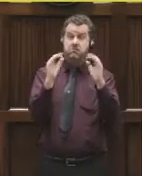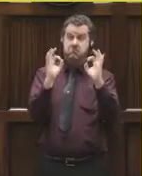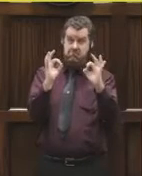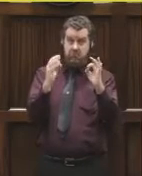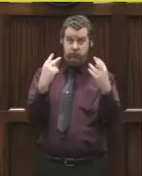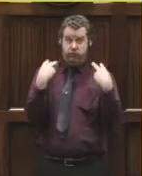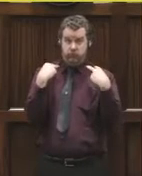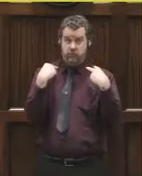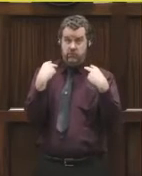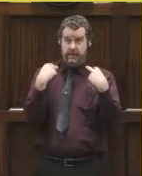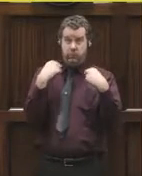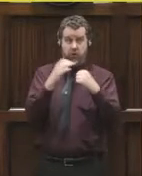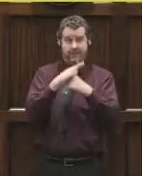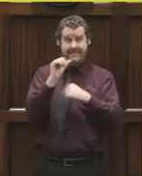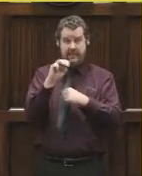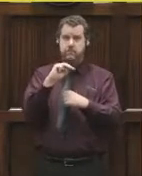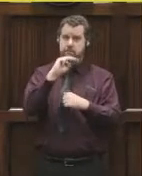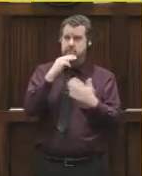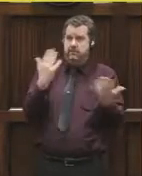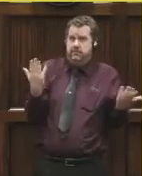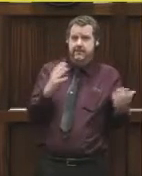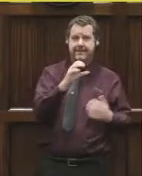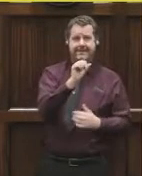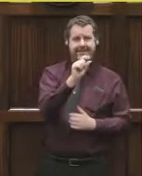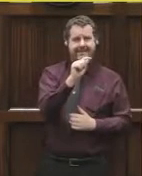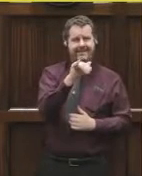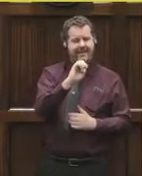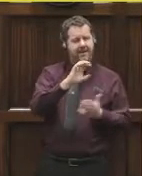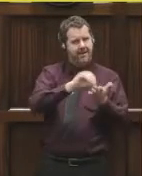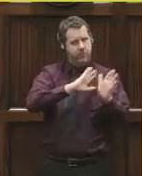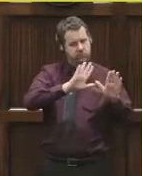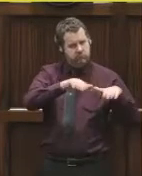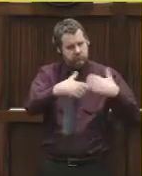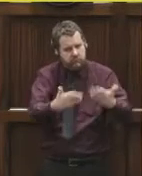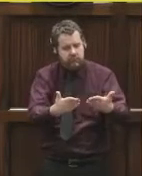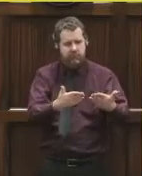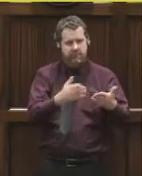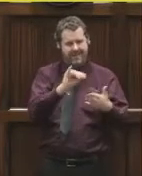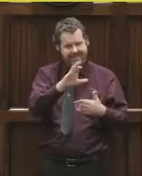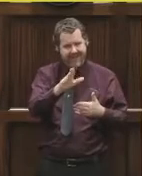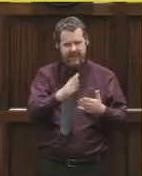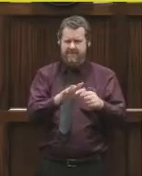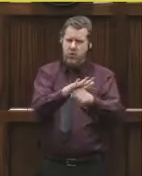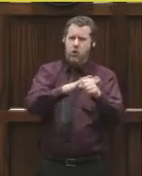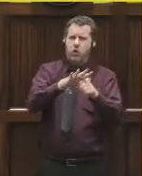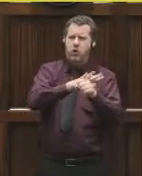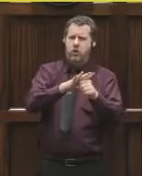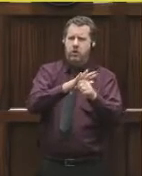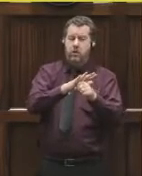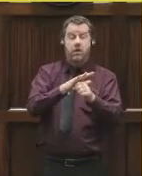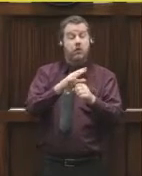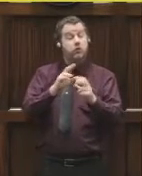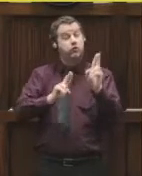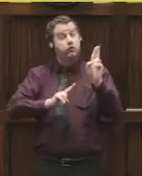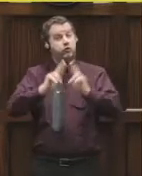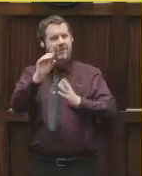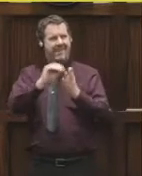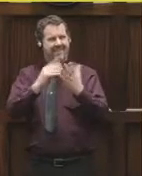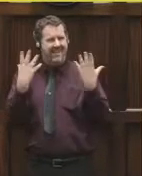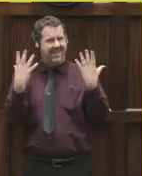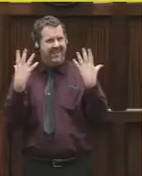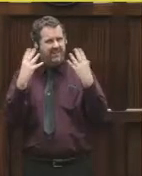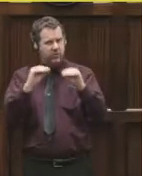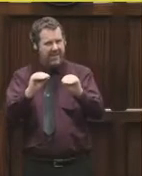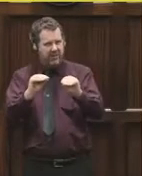state to to provide it and make sure that it's carried through. There should be education of